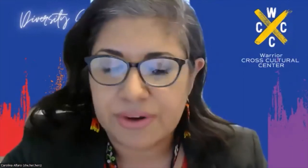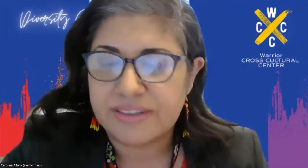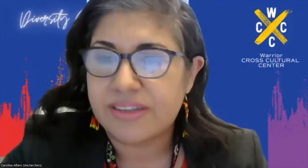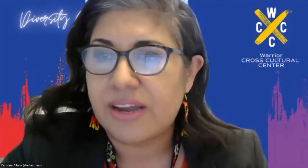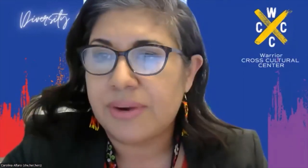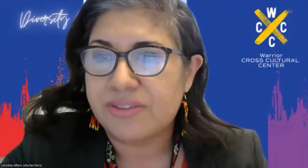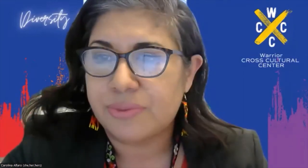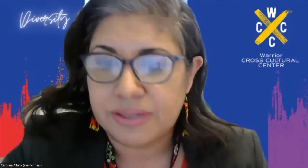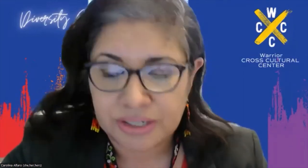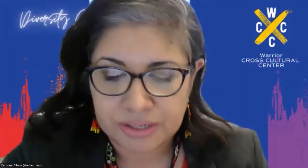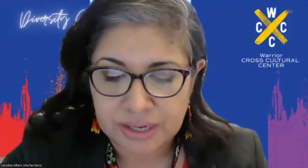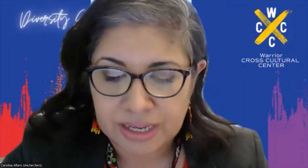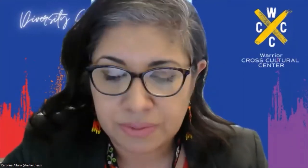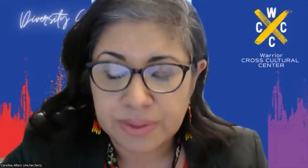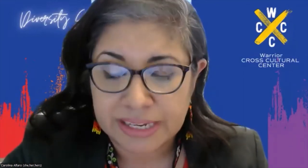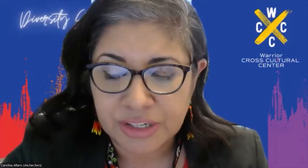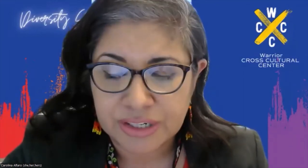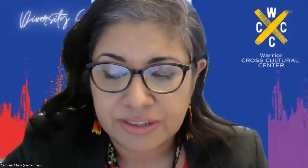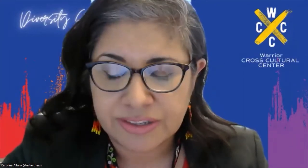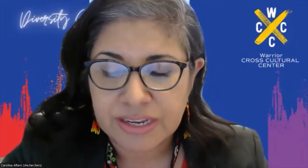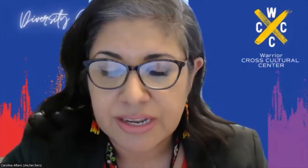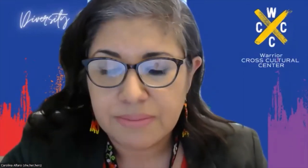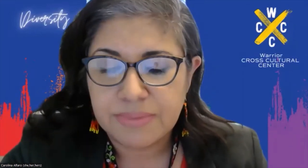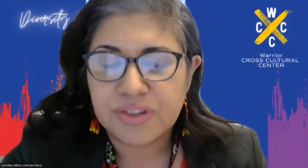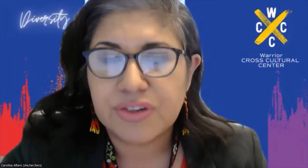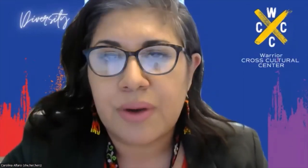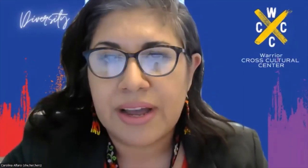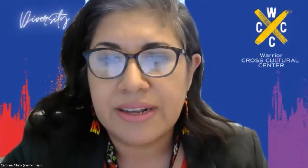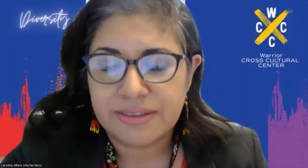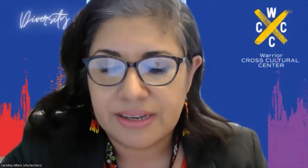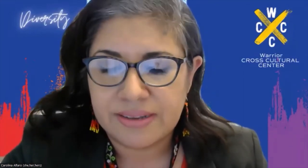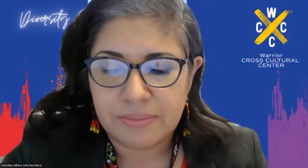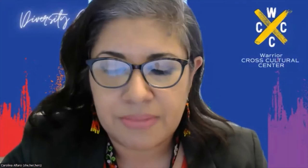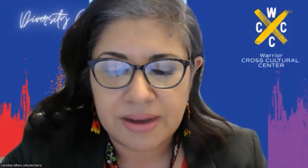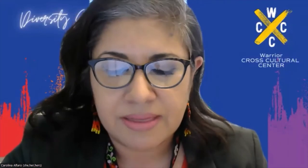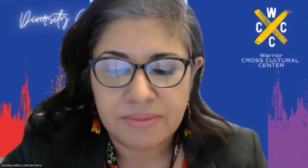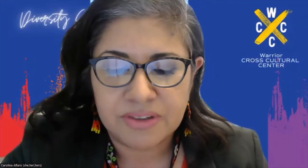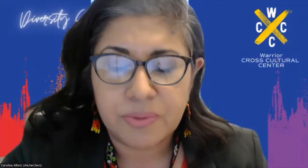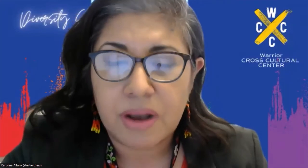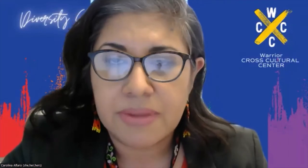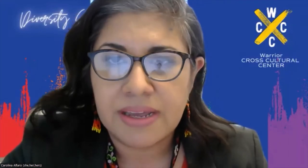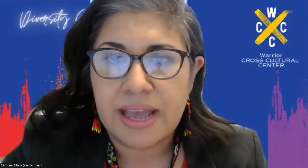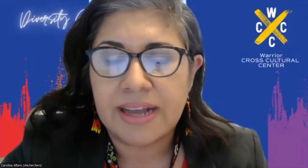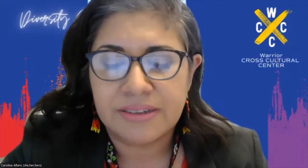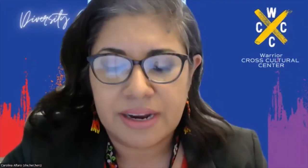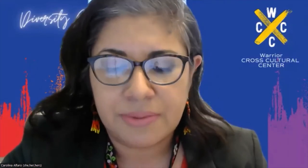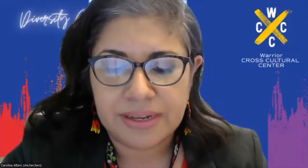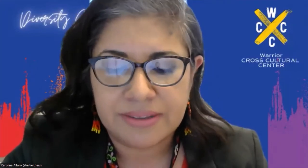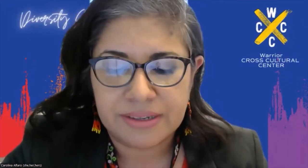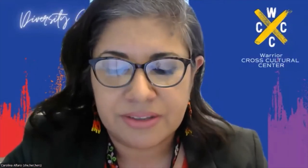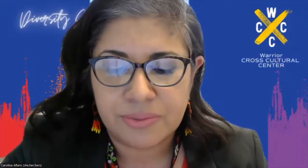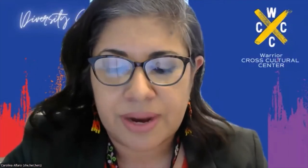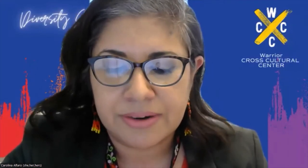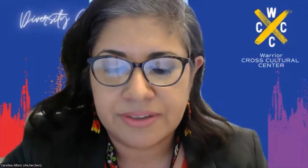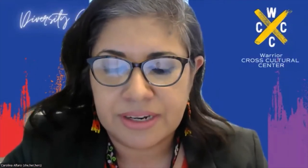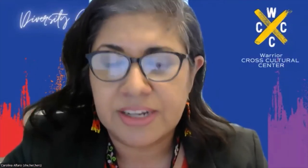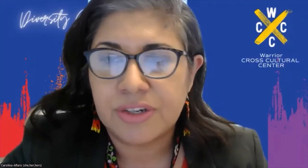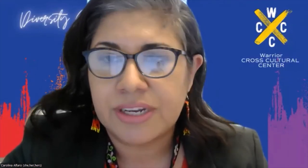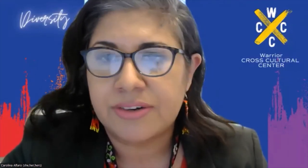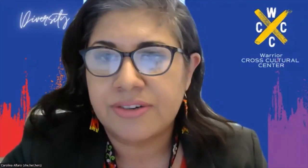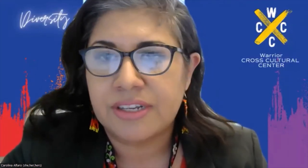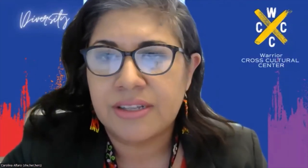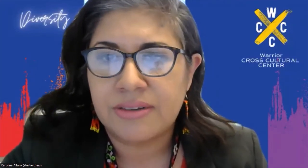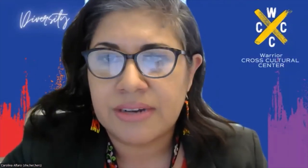topic of race and race relations. Mr. Wise is among the most prominent anti-racist writers